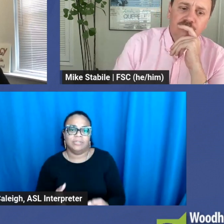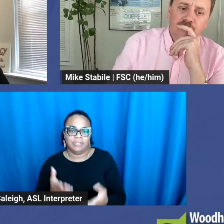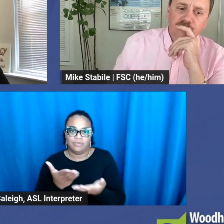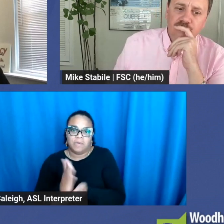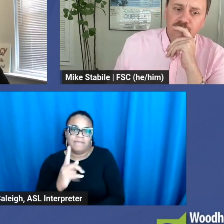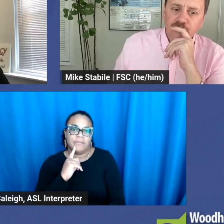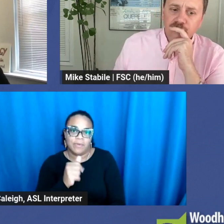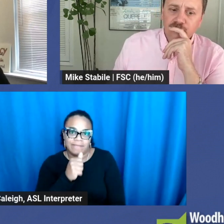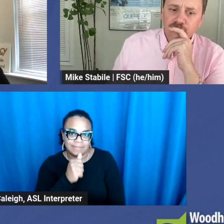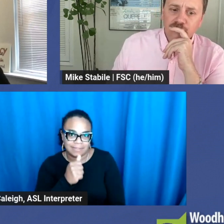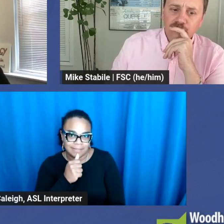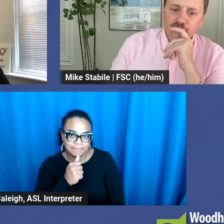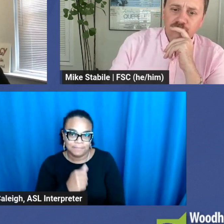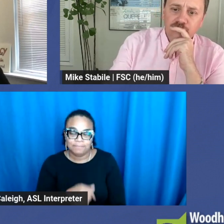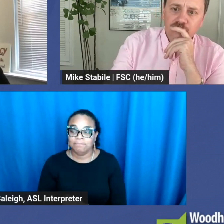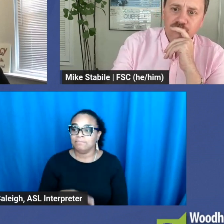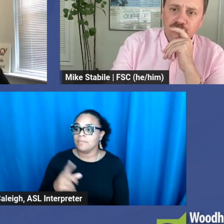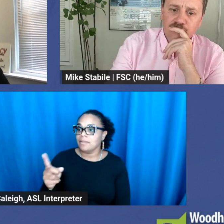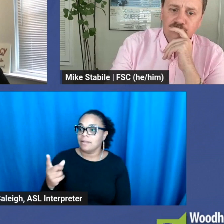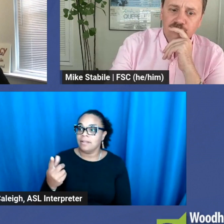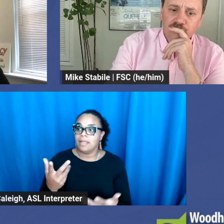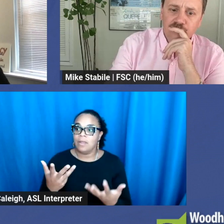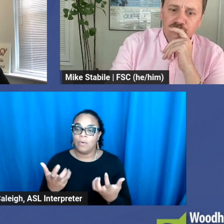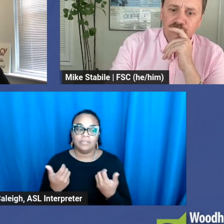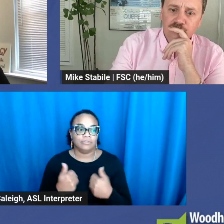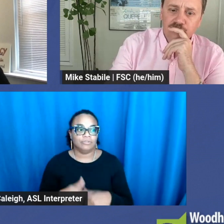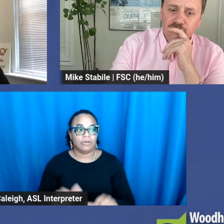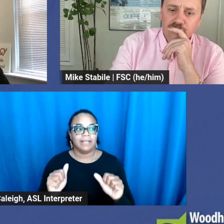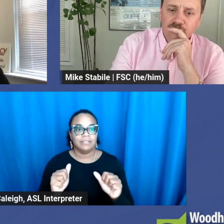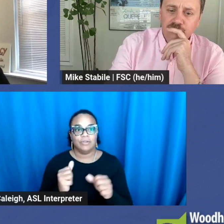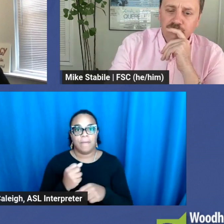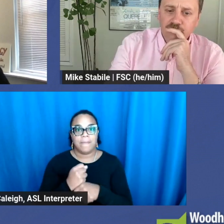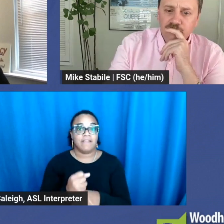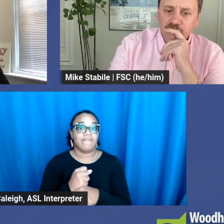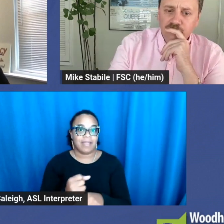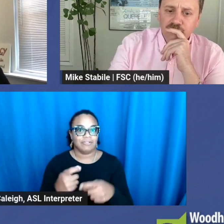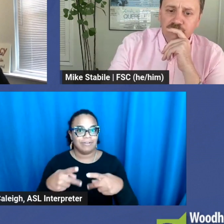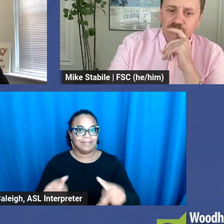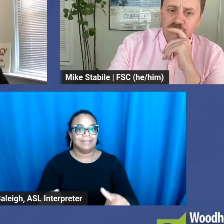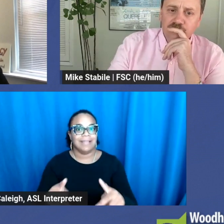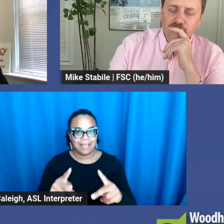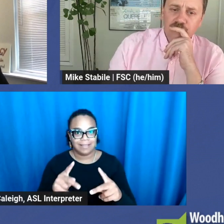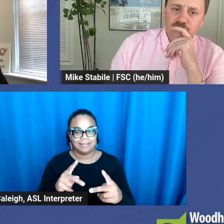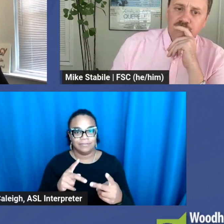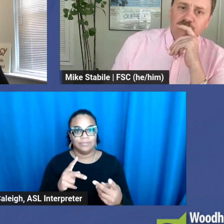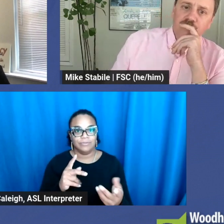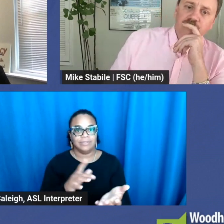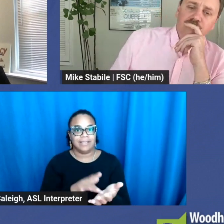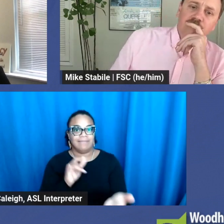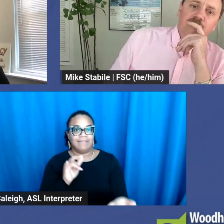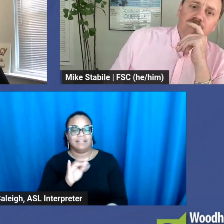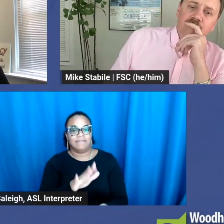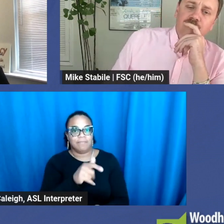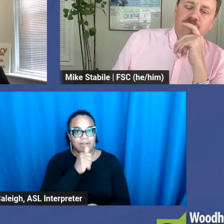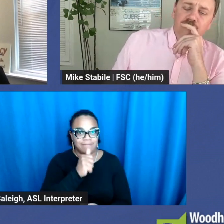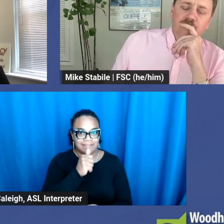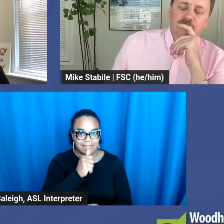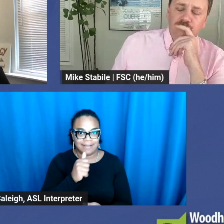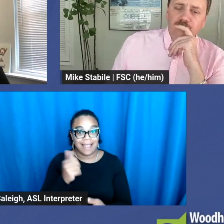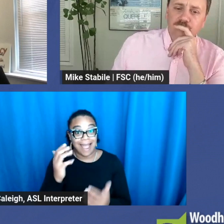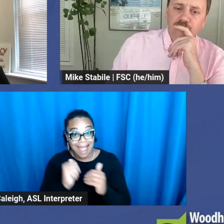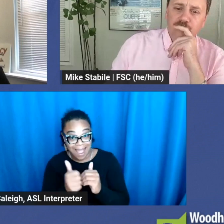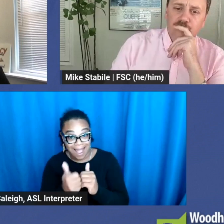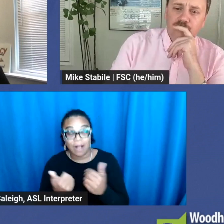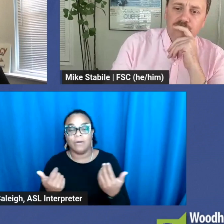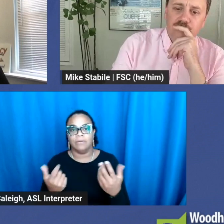of manufacturing consent to negate the right to privacy by weaponizing those scare tactics, right? Think